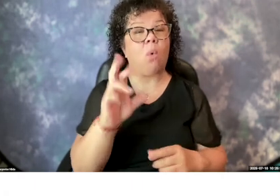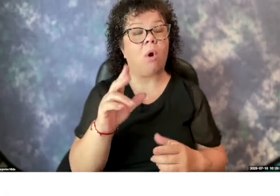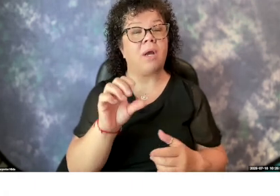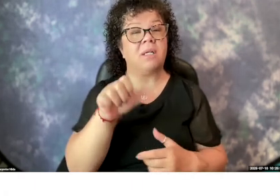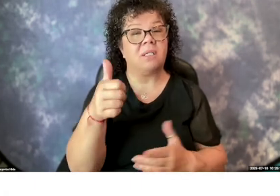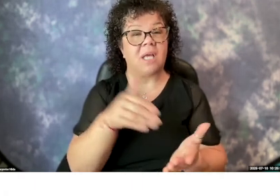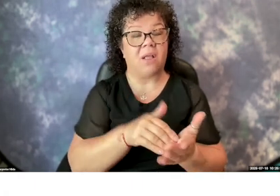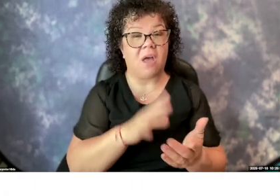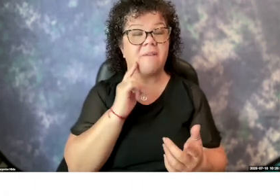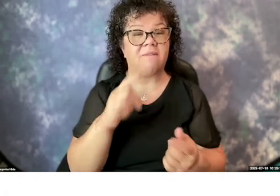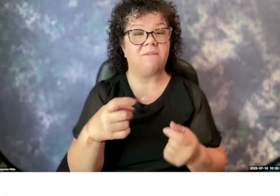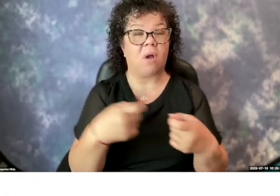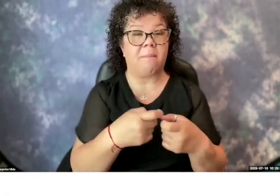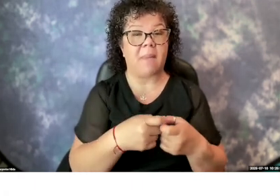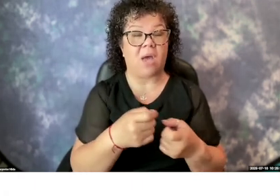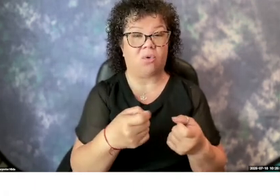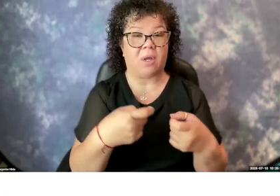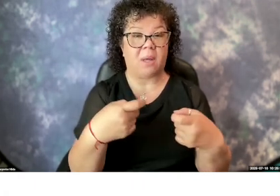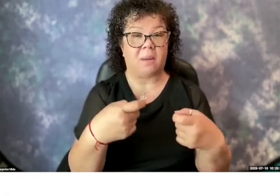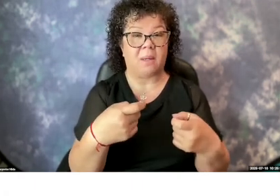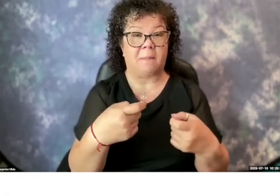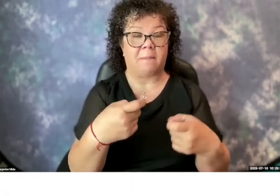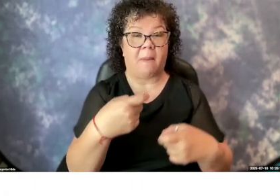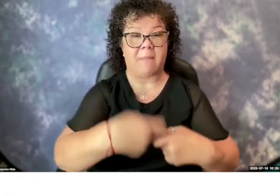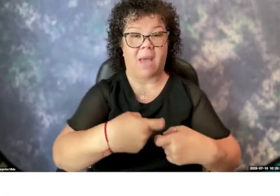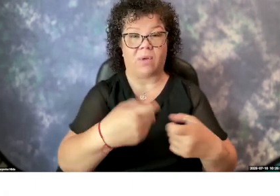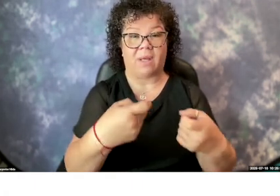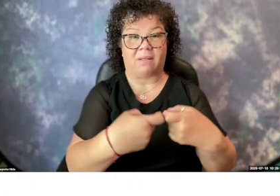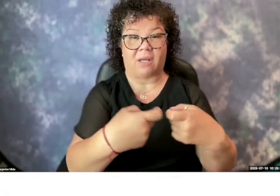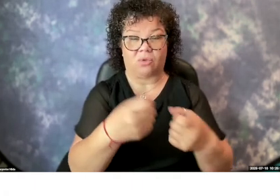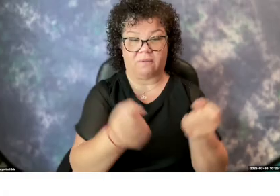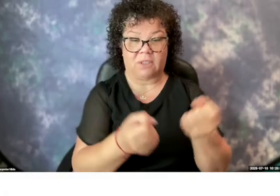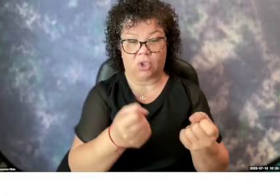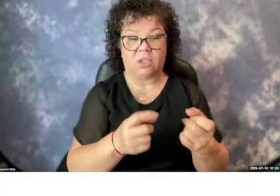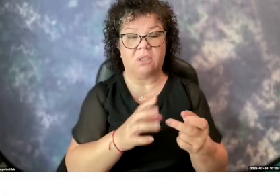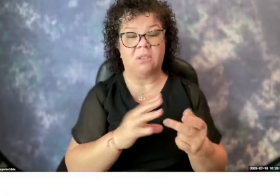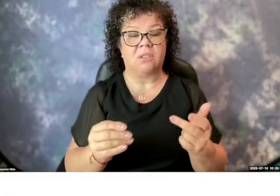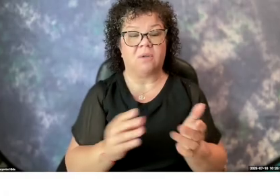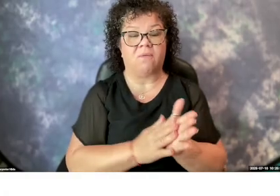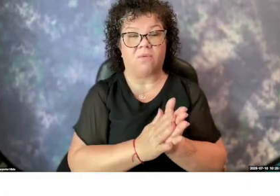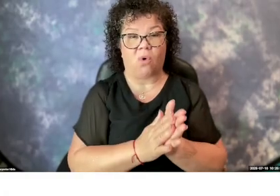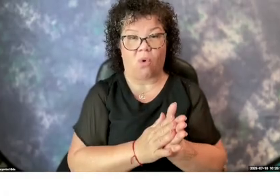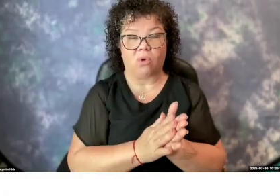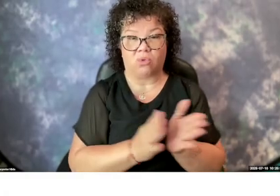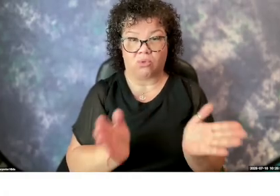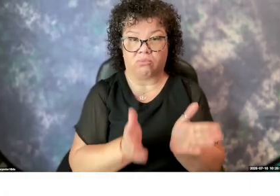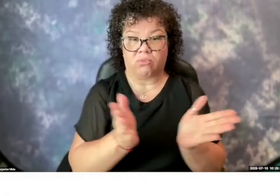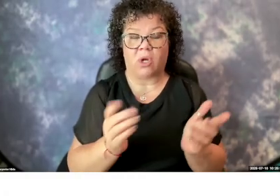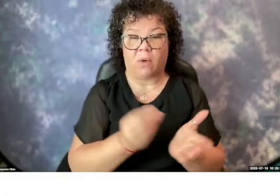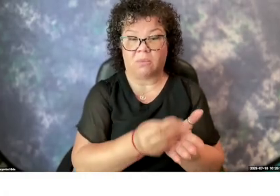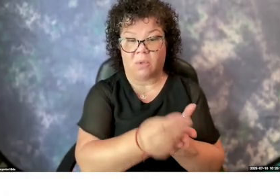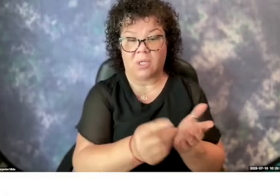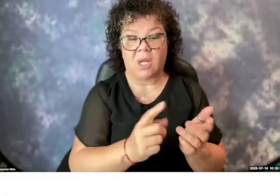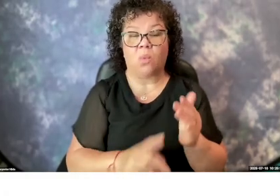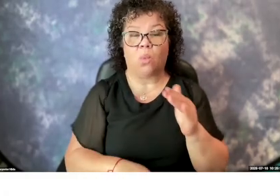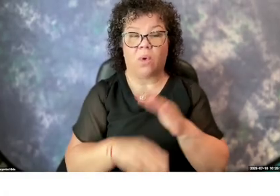battery electric vehicle to align with the base Clean Cars for All incentive amounts. And assuming an 8% interest rate cap